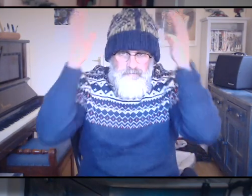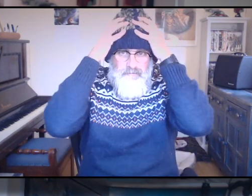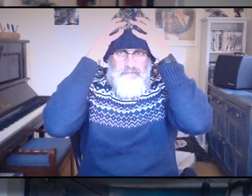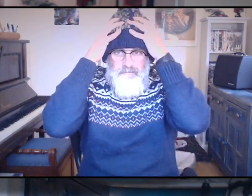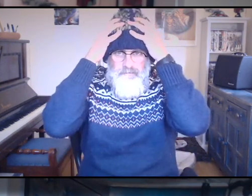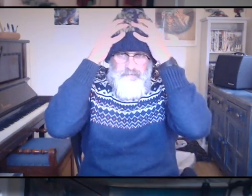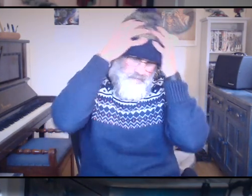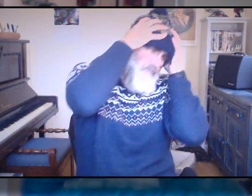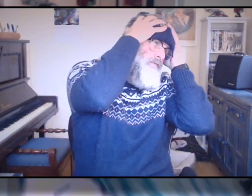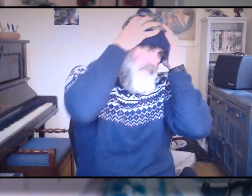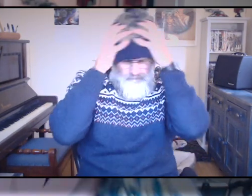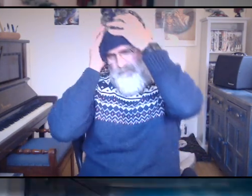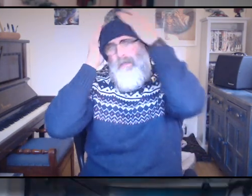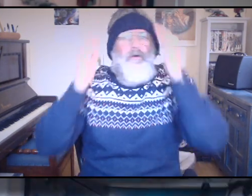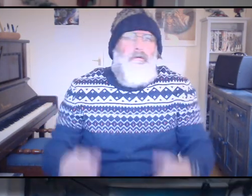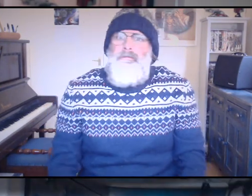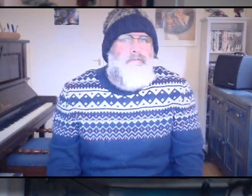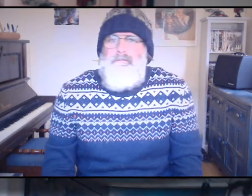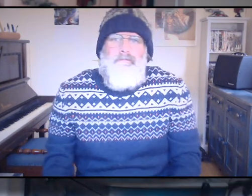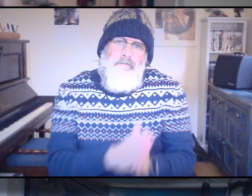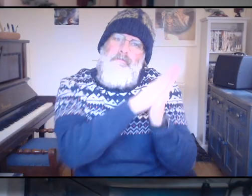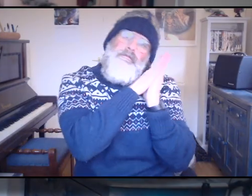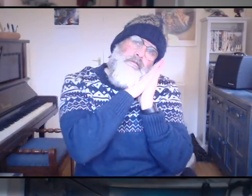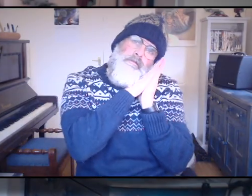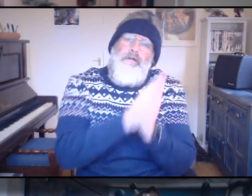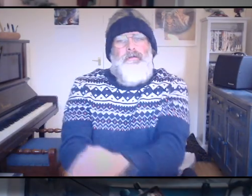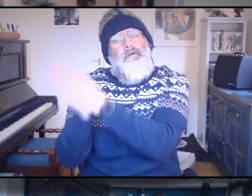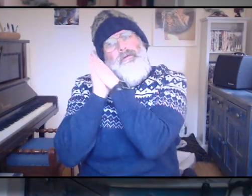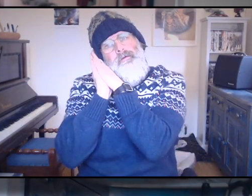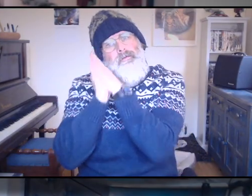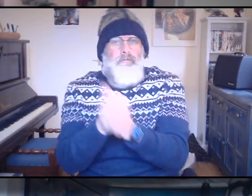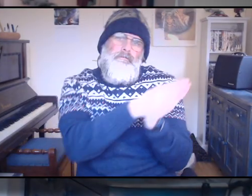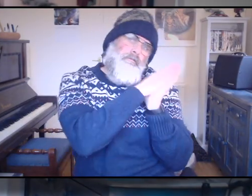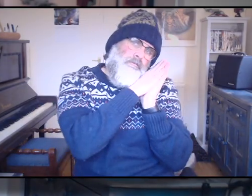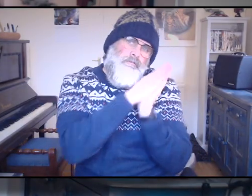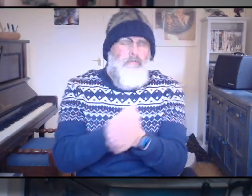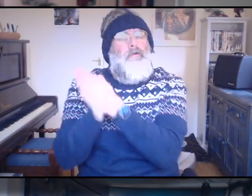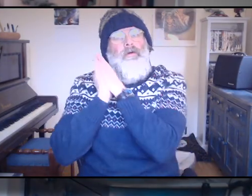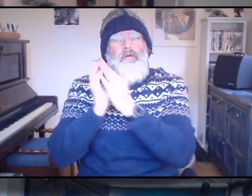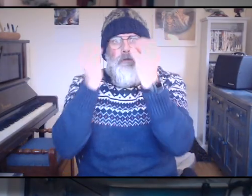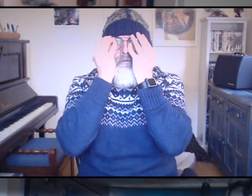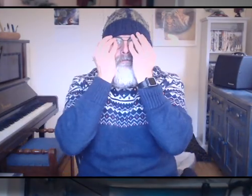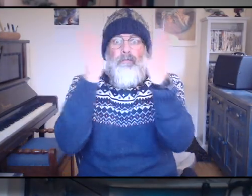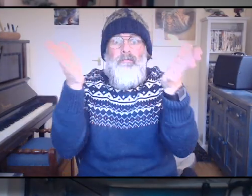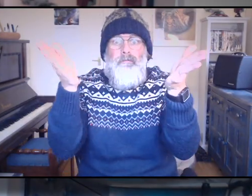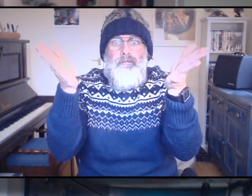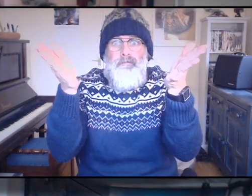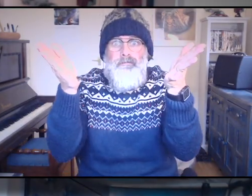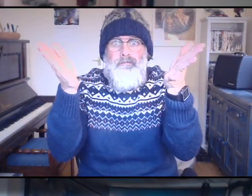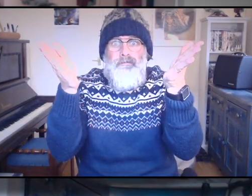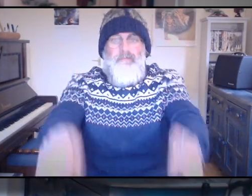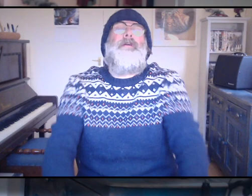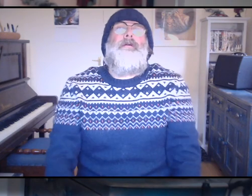bobble hat, oh no, I can't get to sleep tonight, tomorrow I won't believe my eyes.